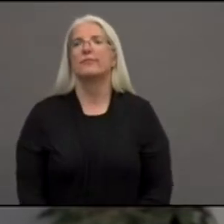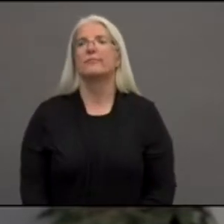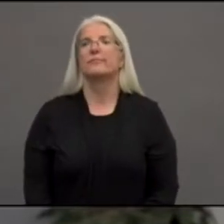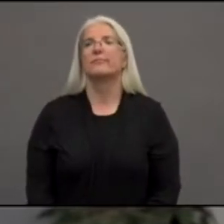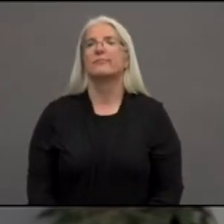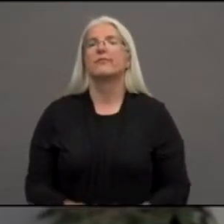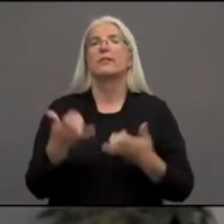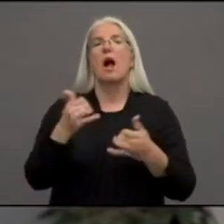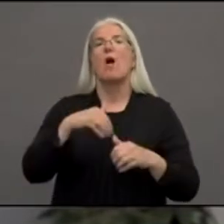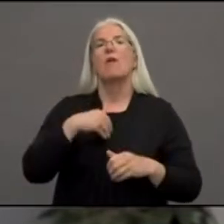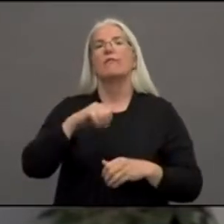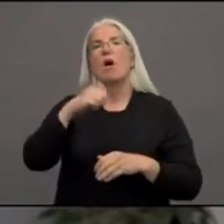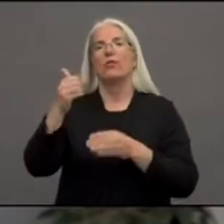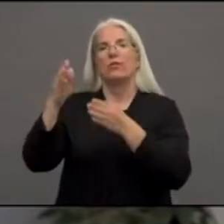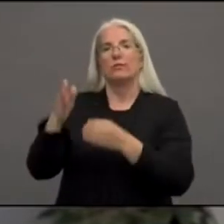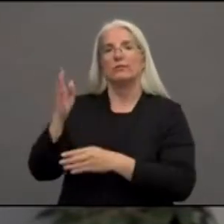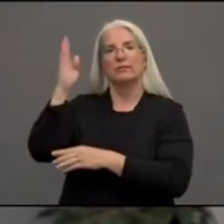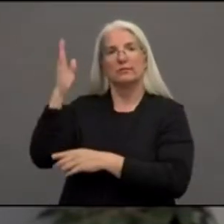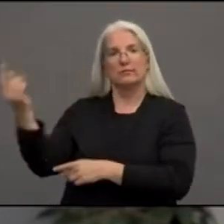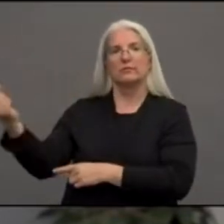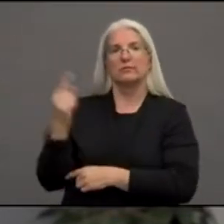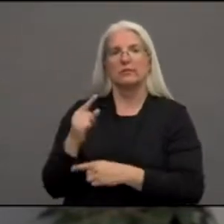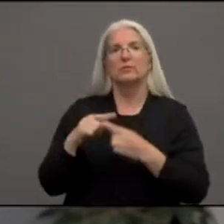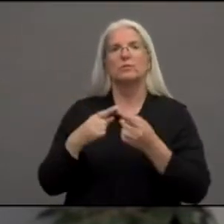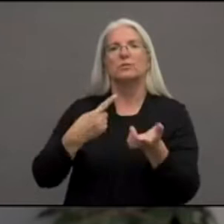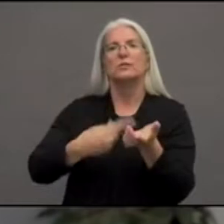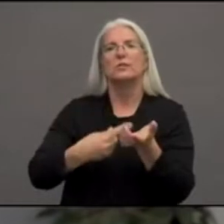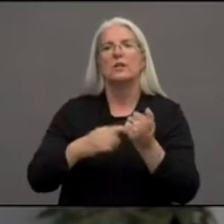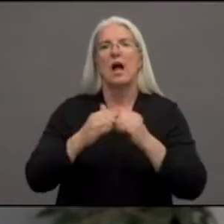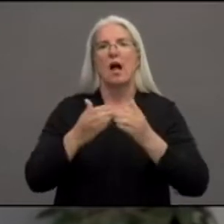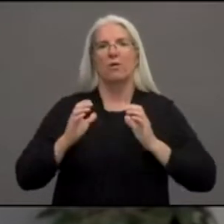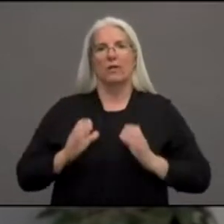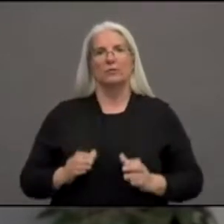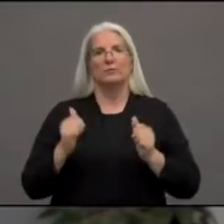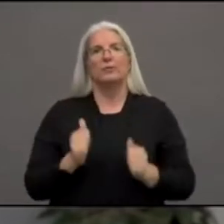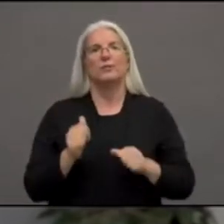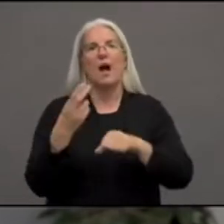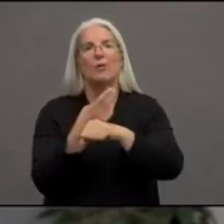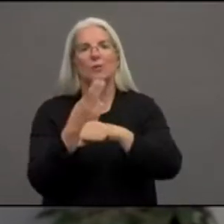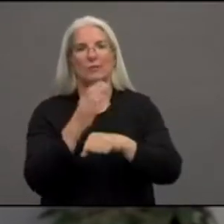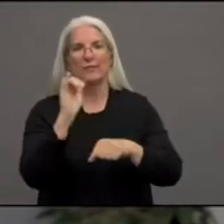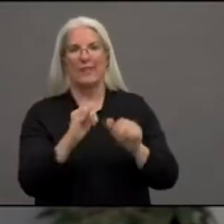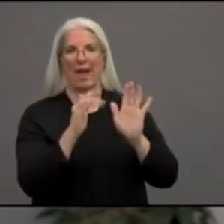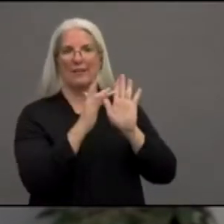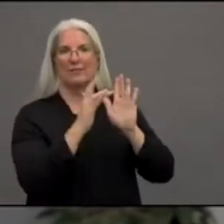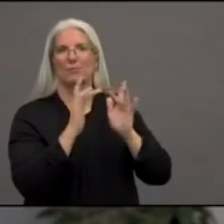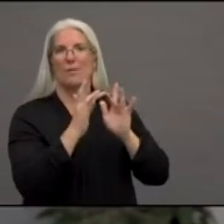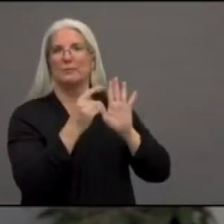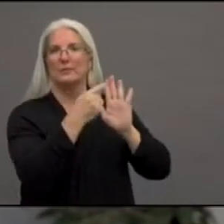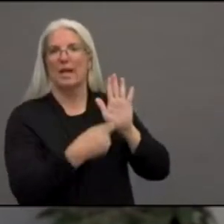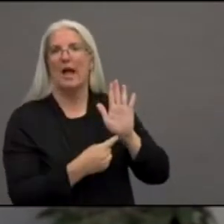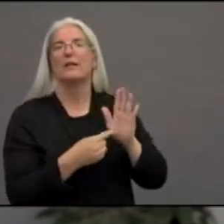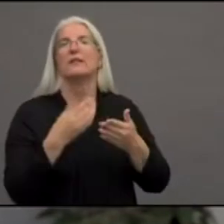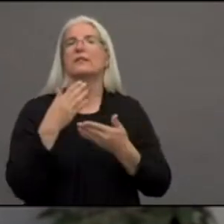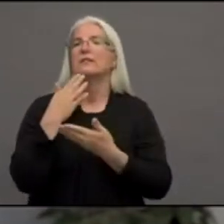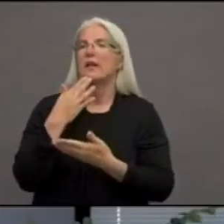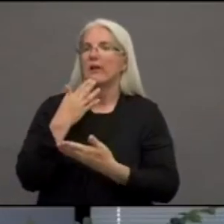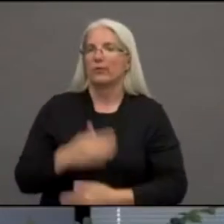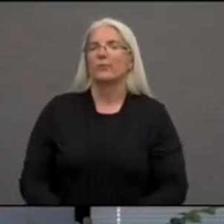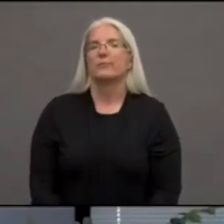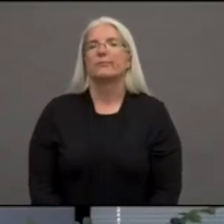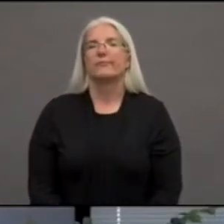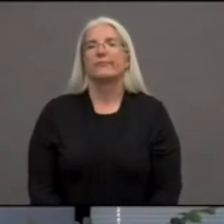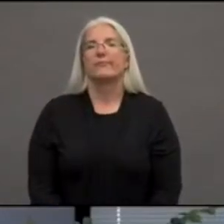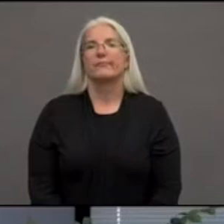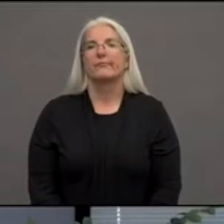to talk about how consumers can use it as well as employees. Thank you for being here. Thank you.